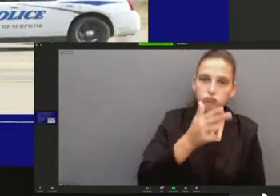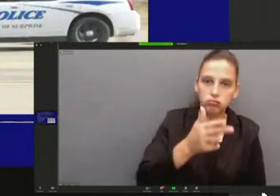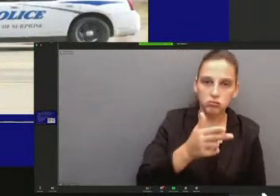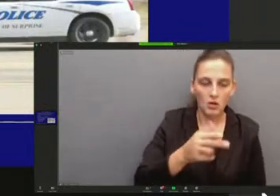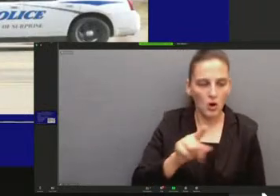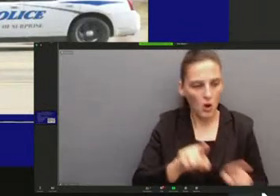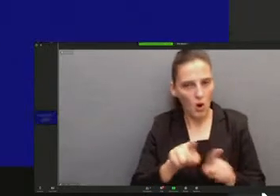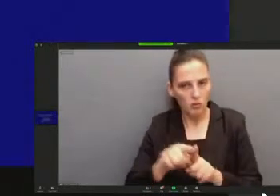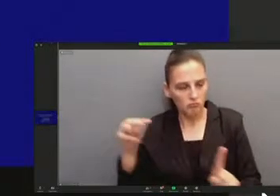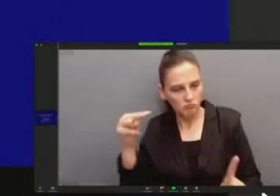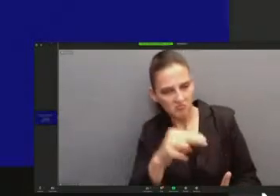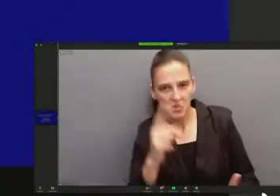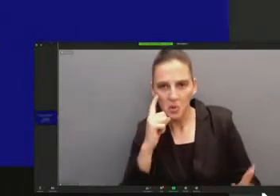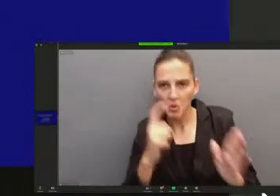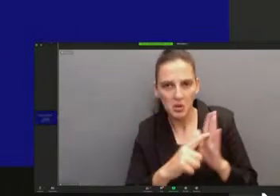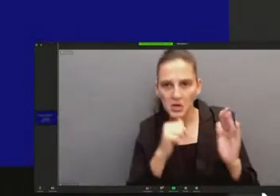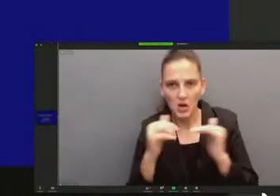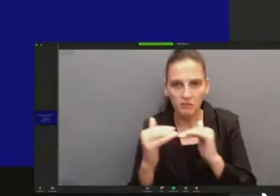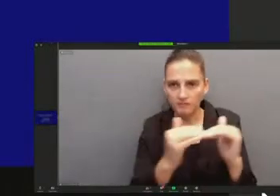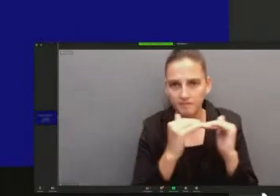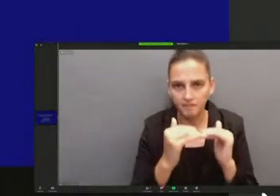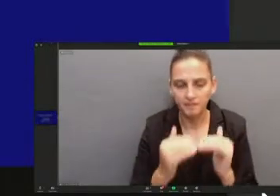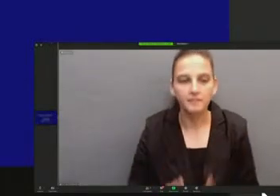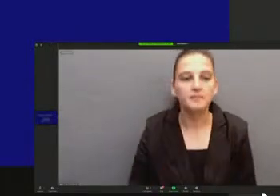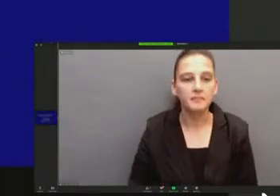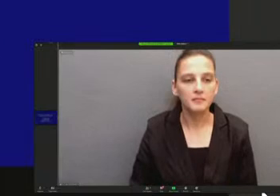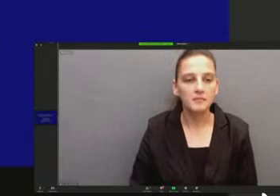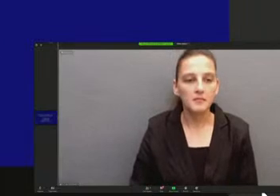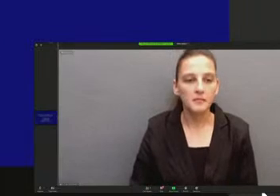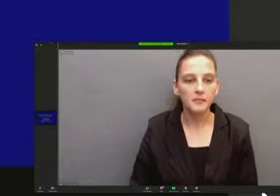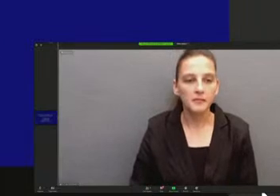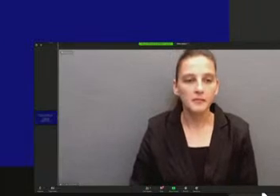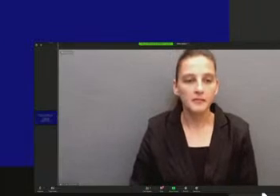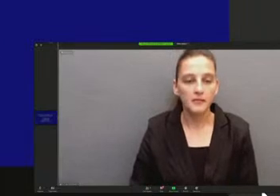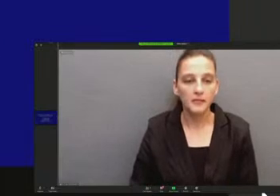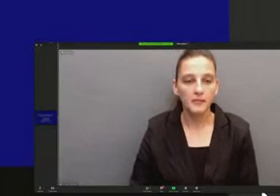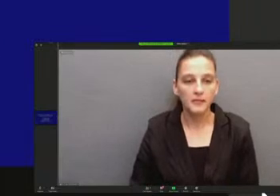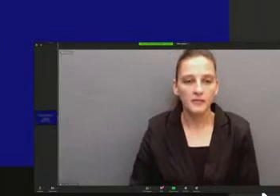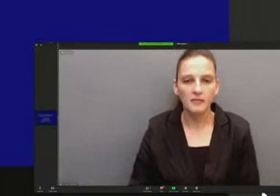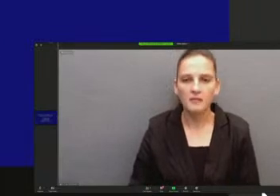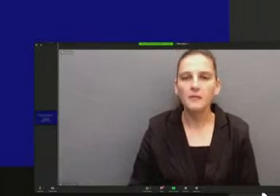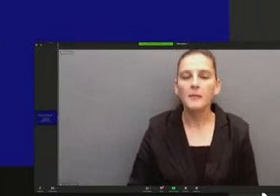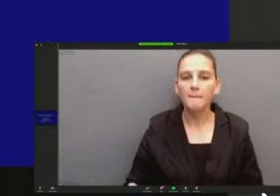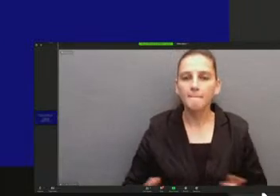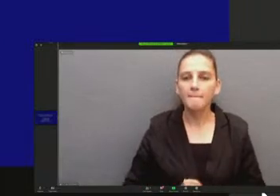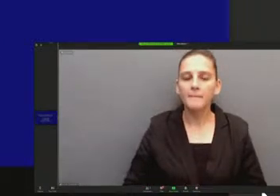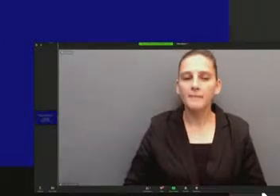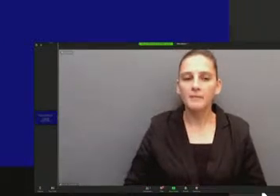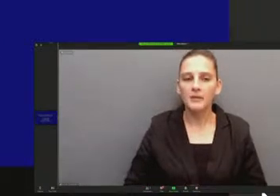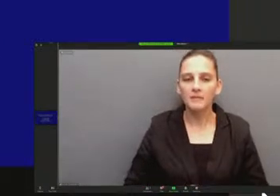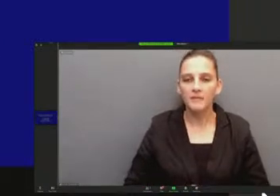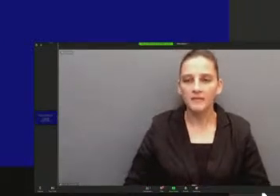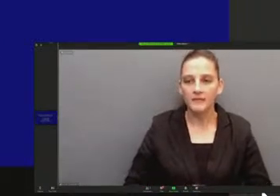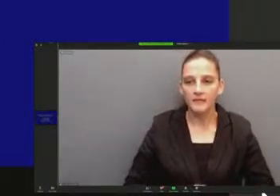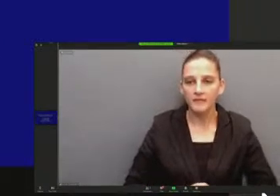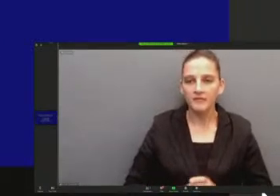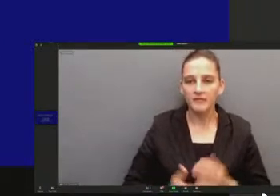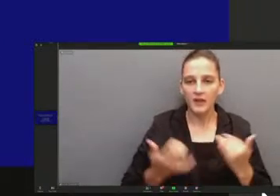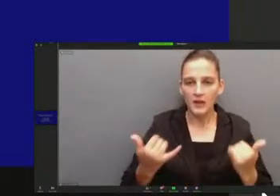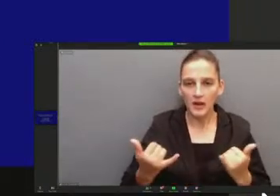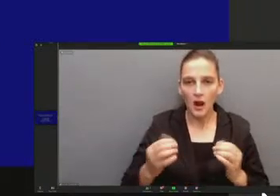injustice and that being unfair. What are the consequences of these higher levels of exposure